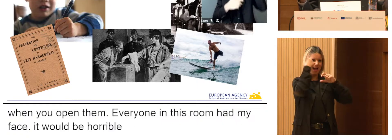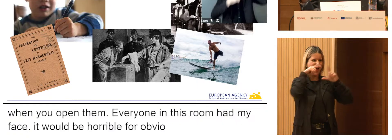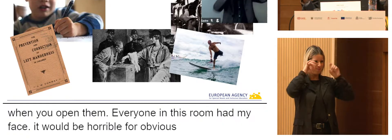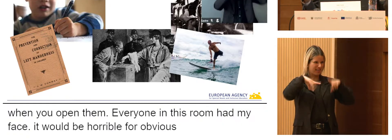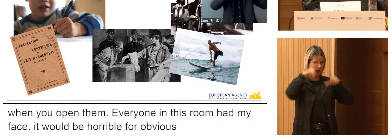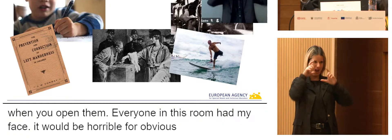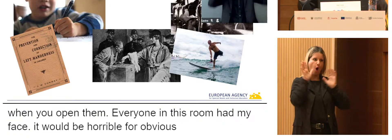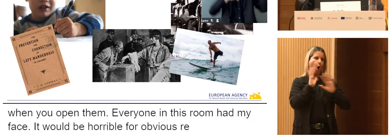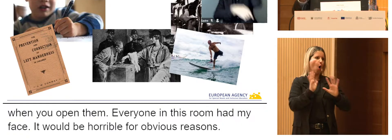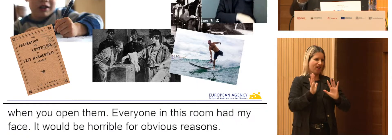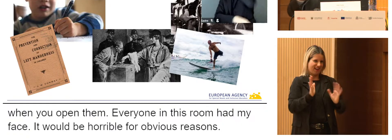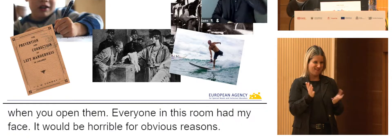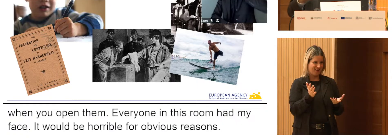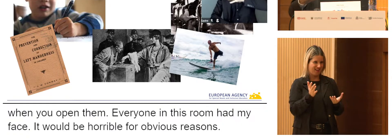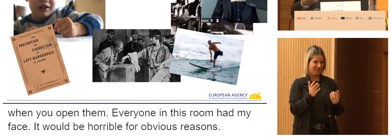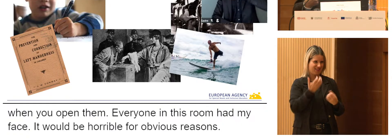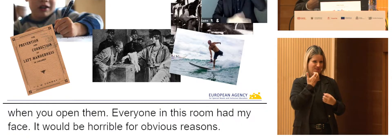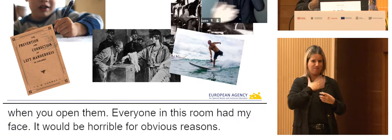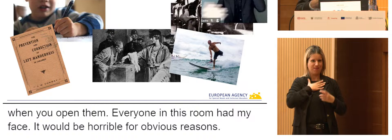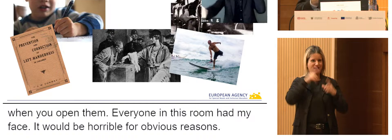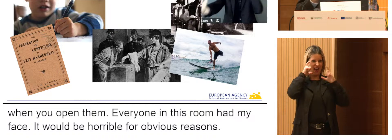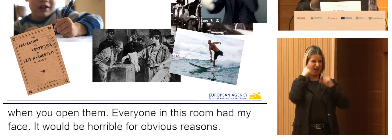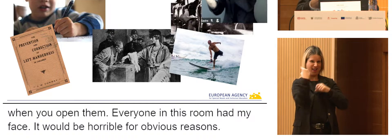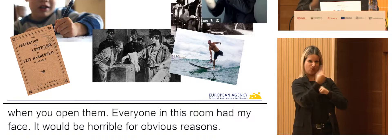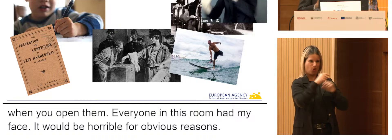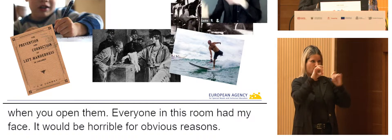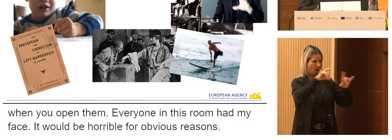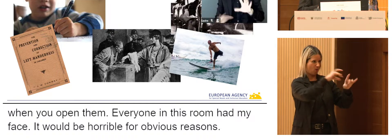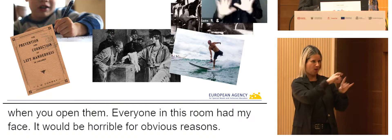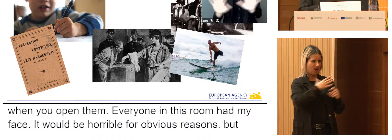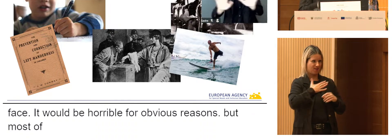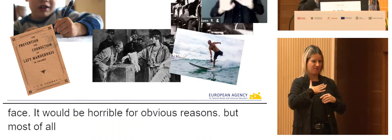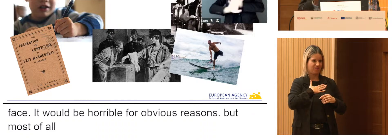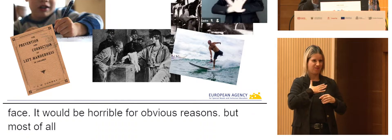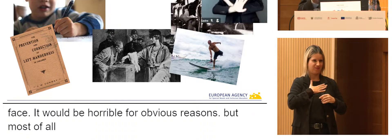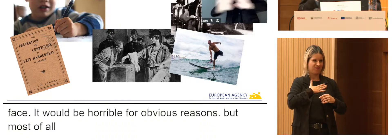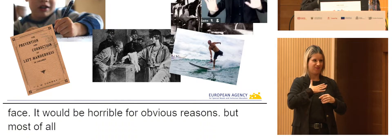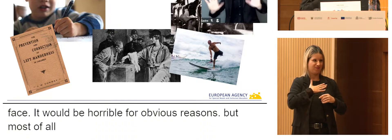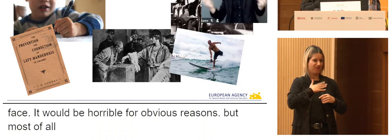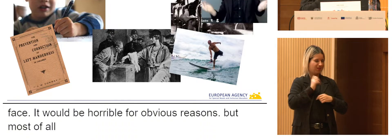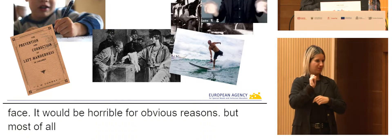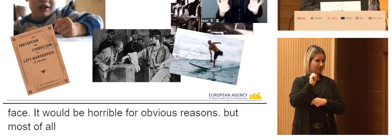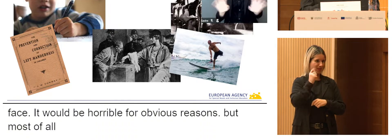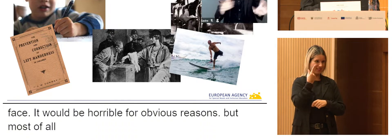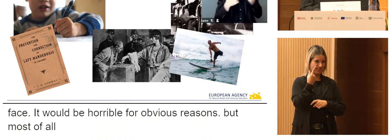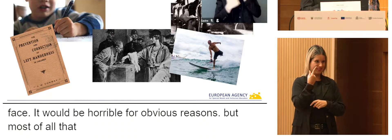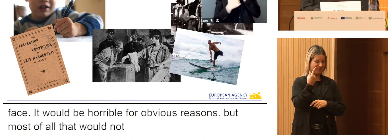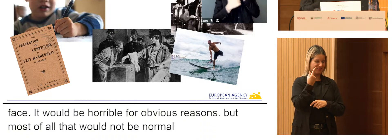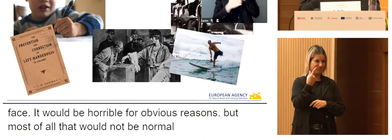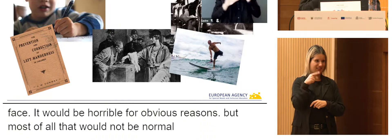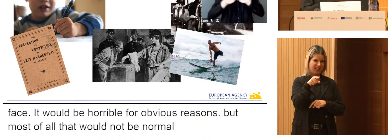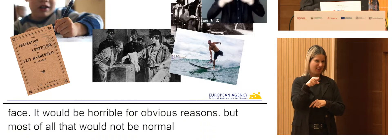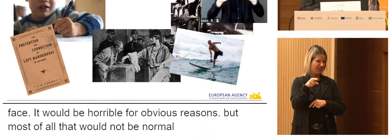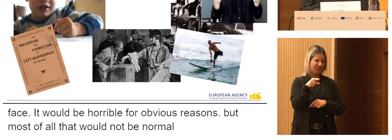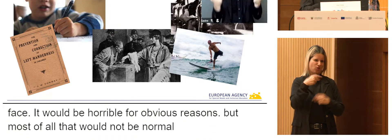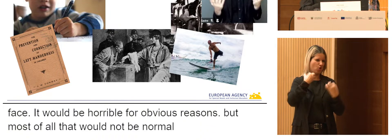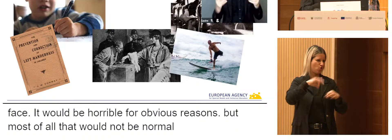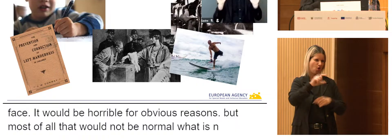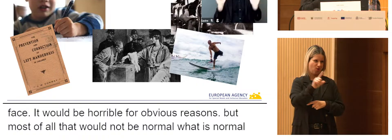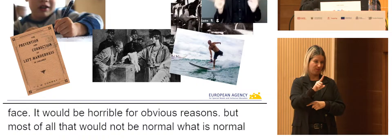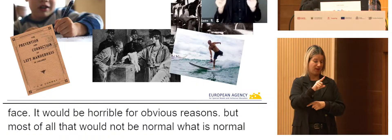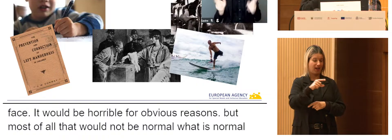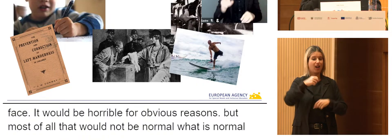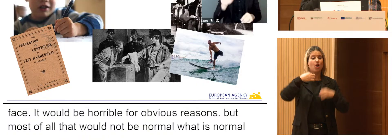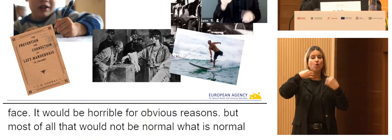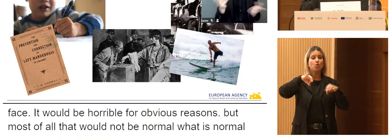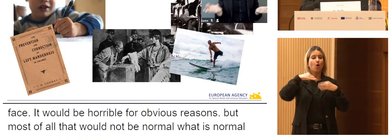reasons, but most of all, that would not be normal. What is normal is